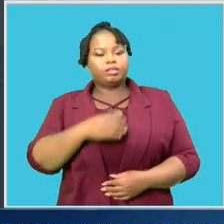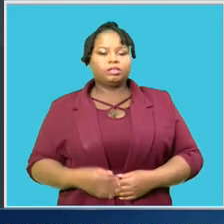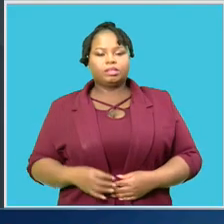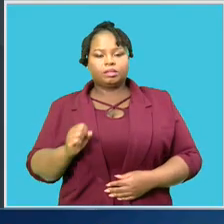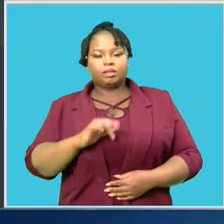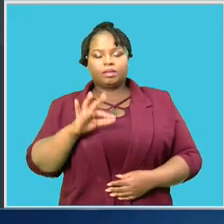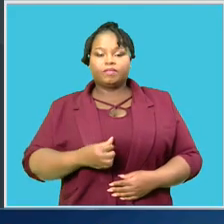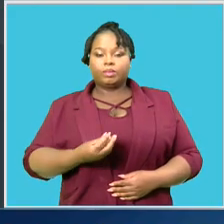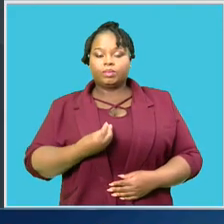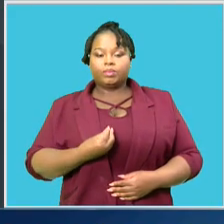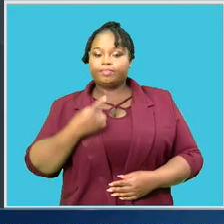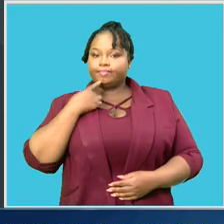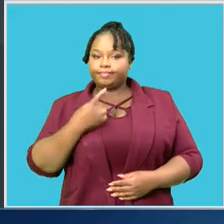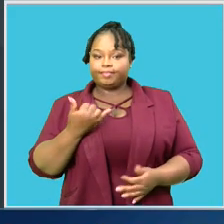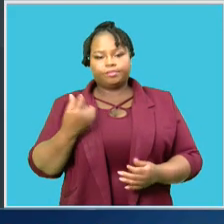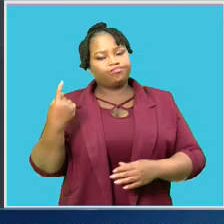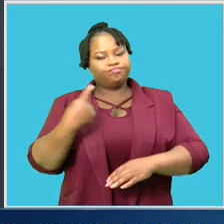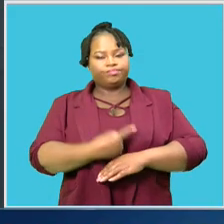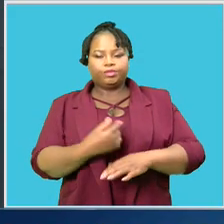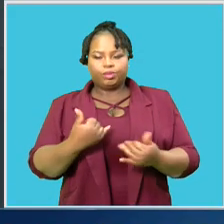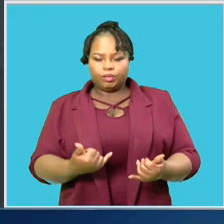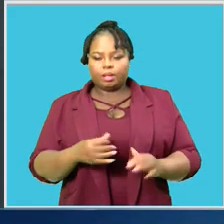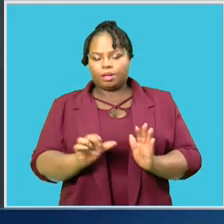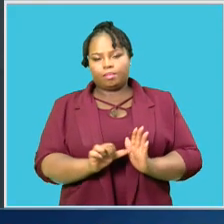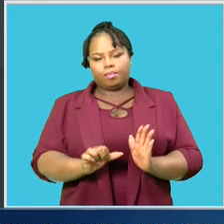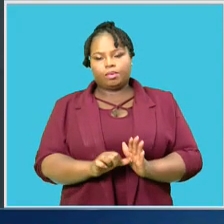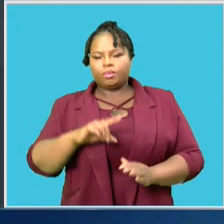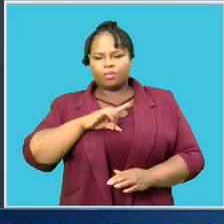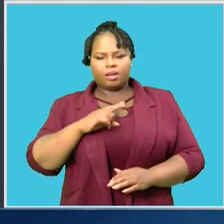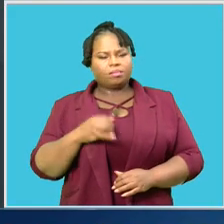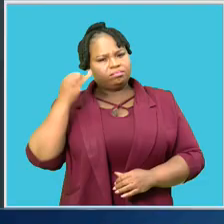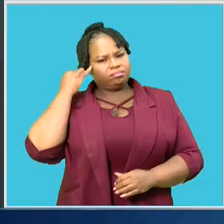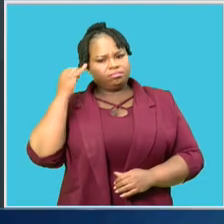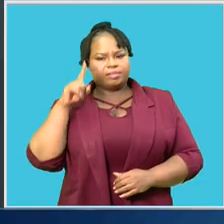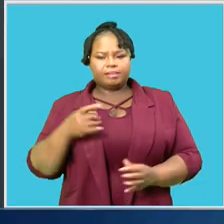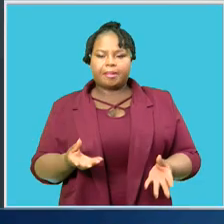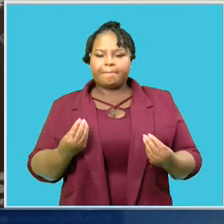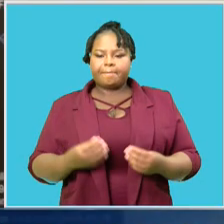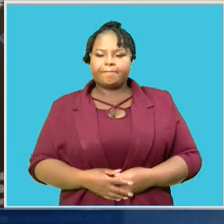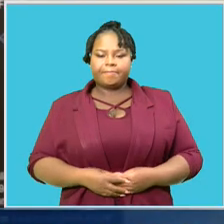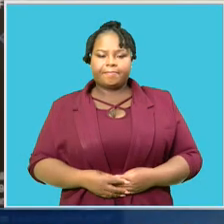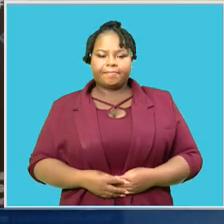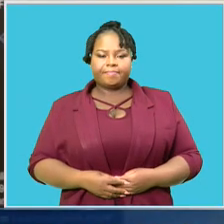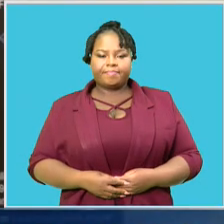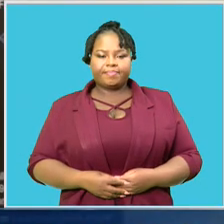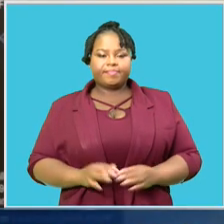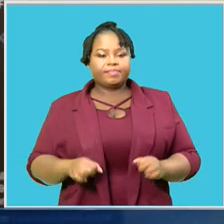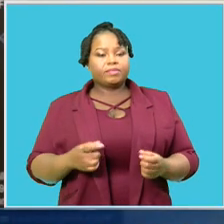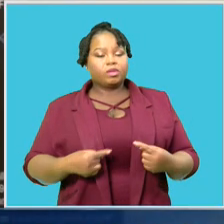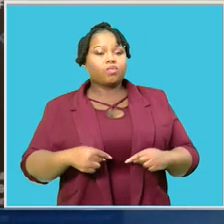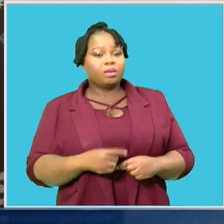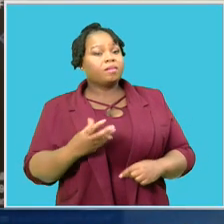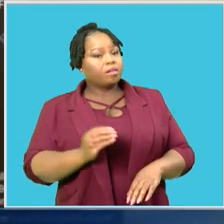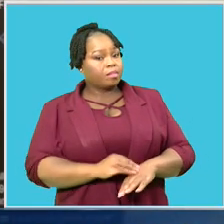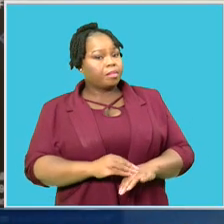na esce yutu team kuzukulu anam chamjenu ba legiyle ukamugane sombulu Loon Quite frankly we're in a crisis